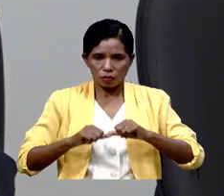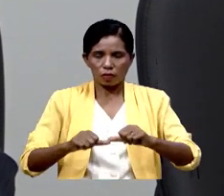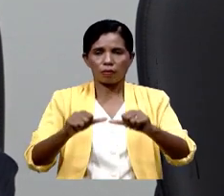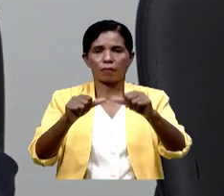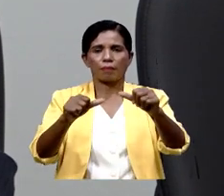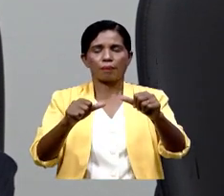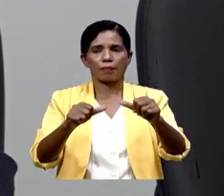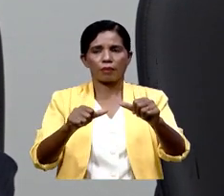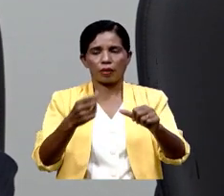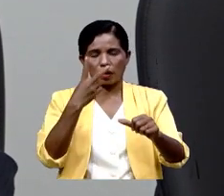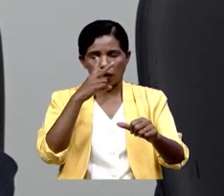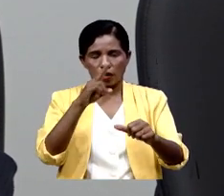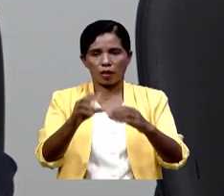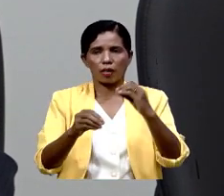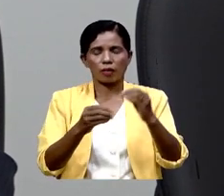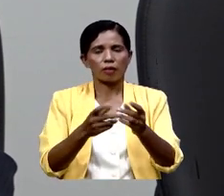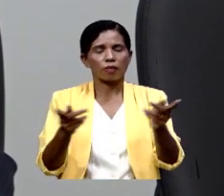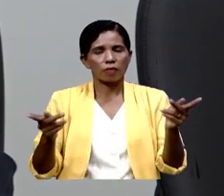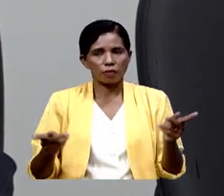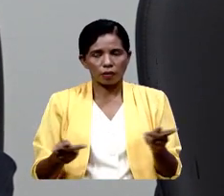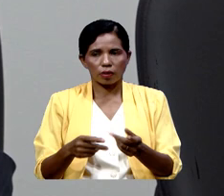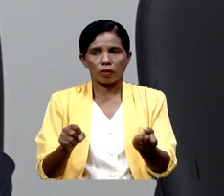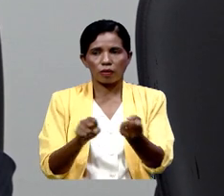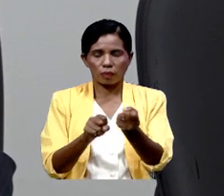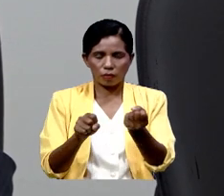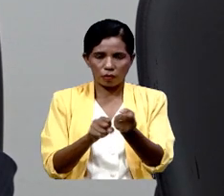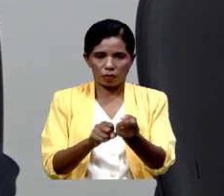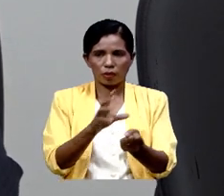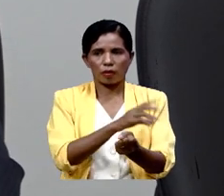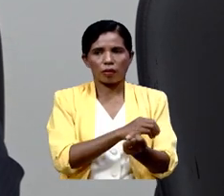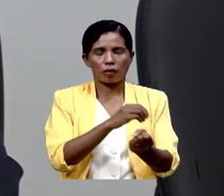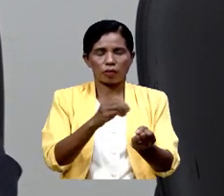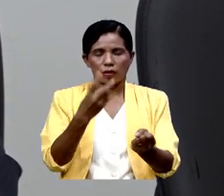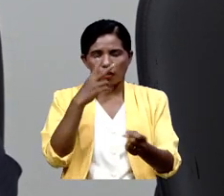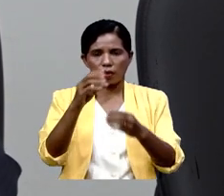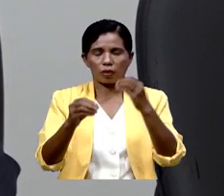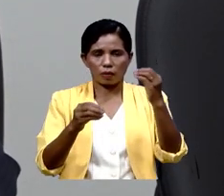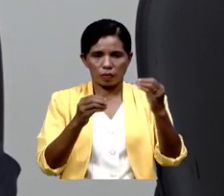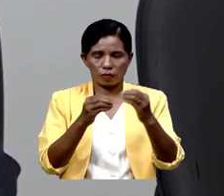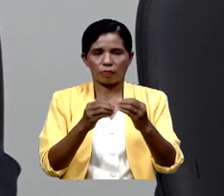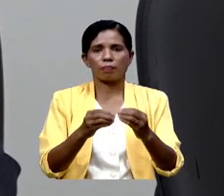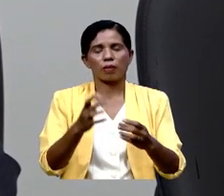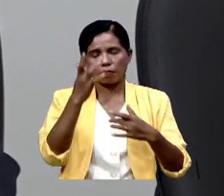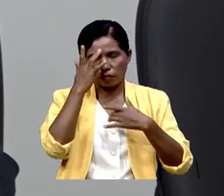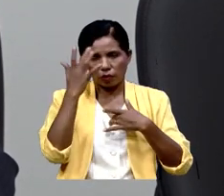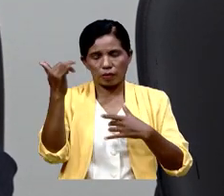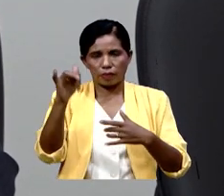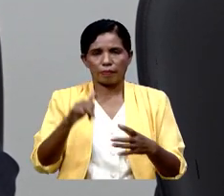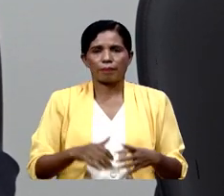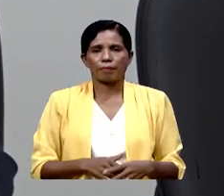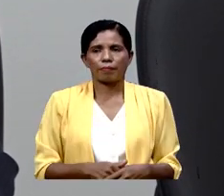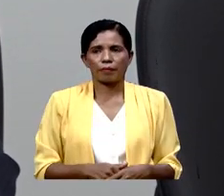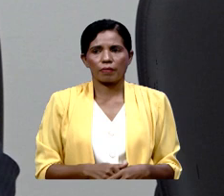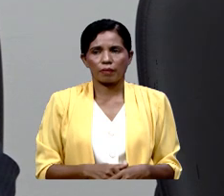and whenever and wherever possible, supported and supplemented with the laboratory testing. The effort should